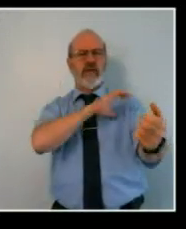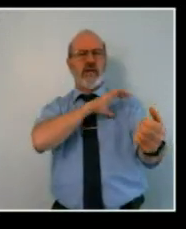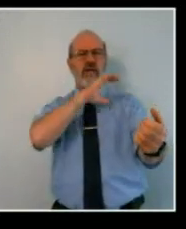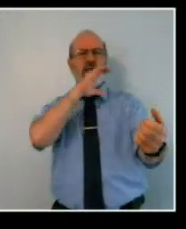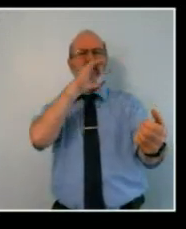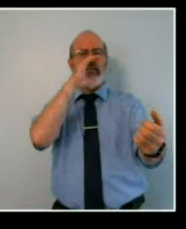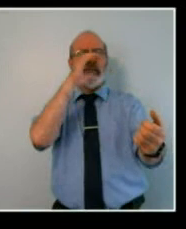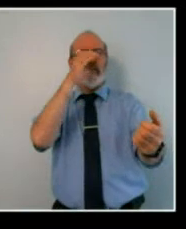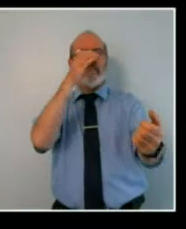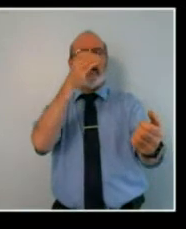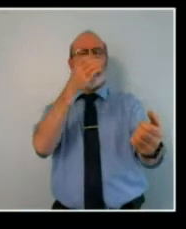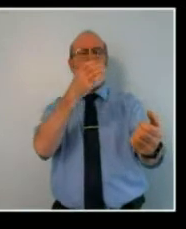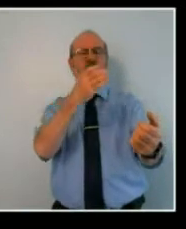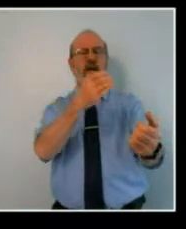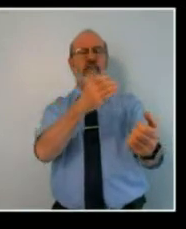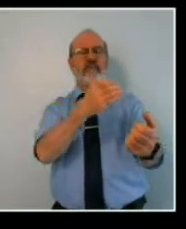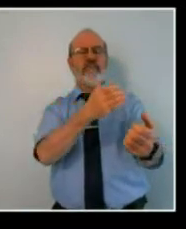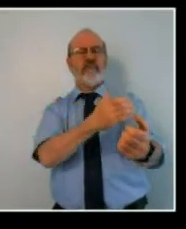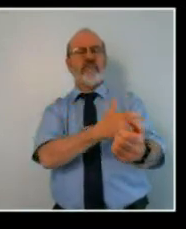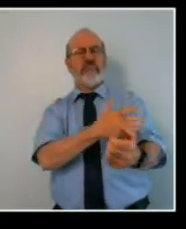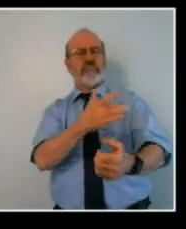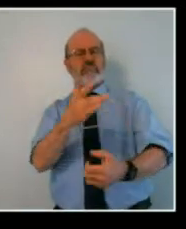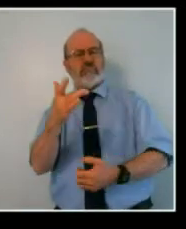mighty power.